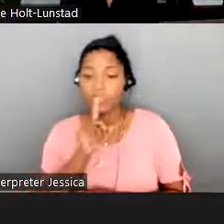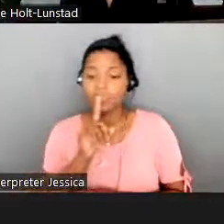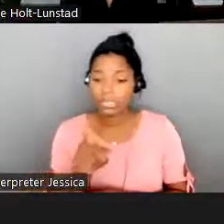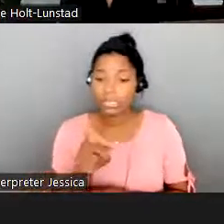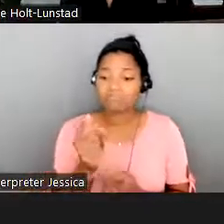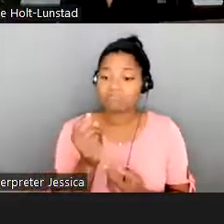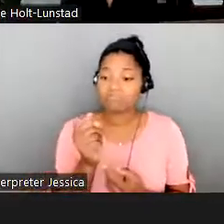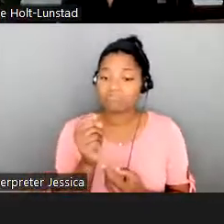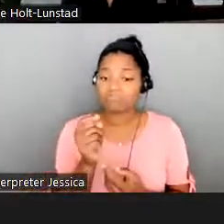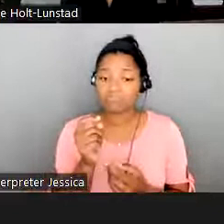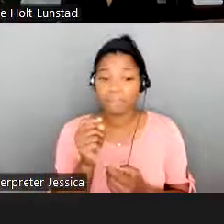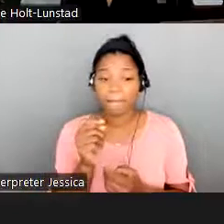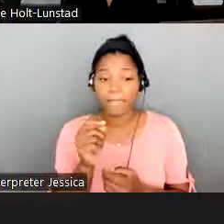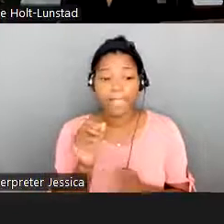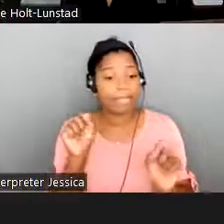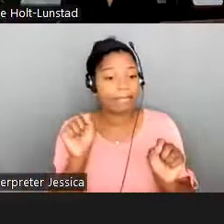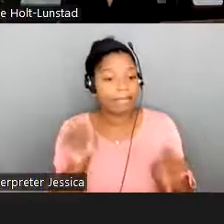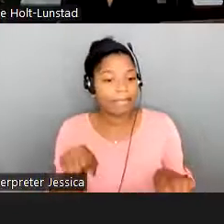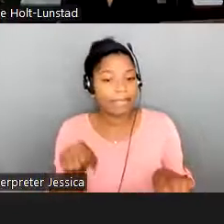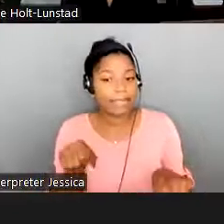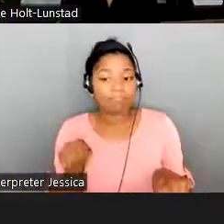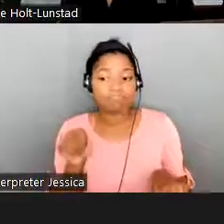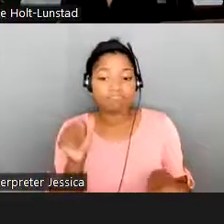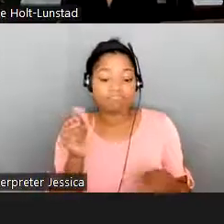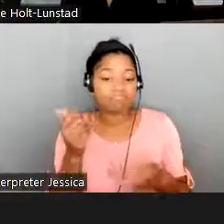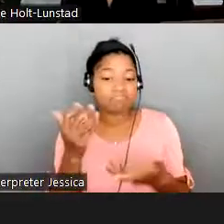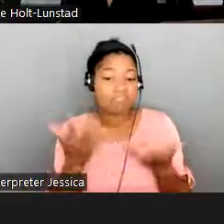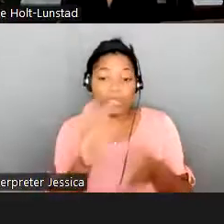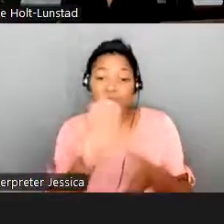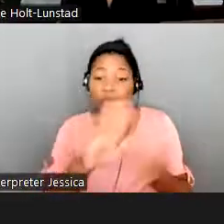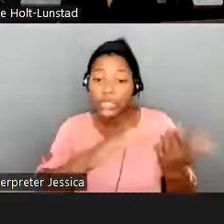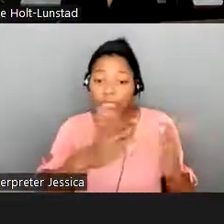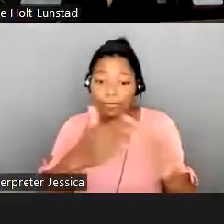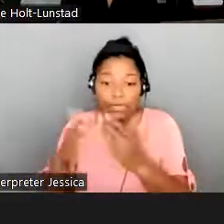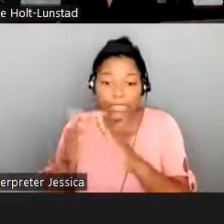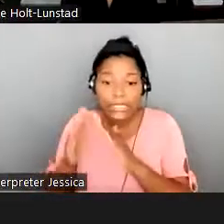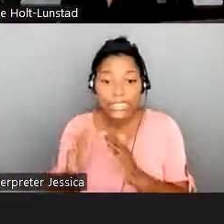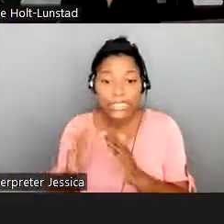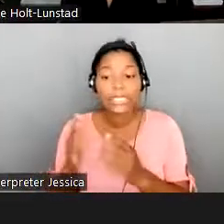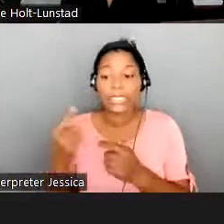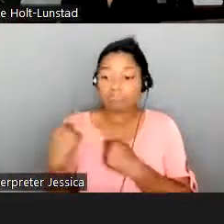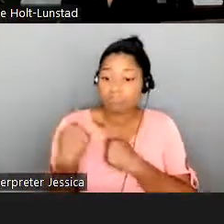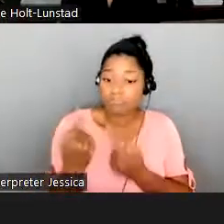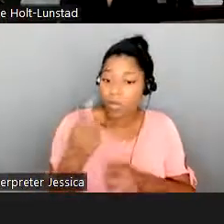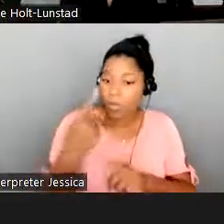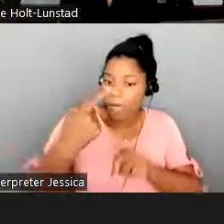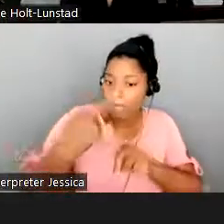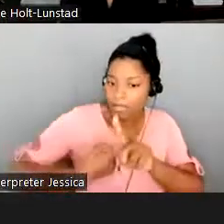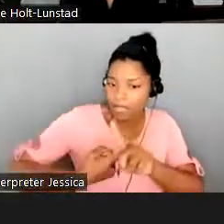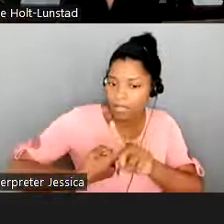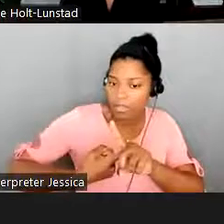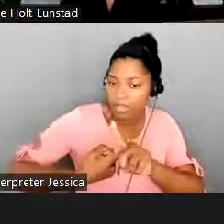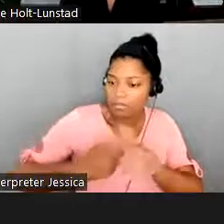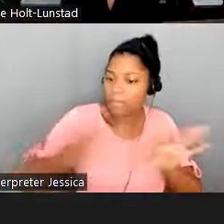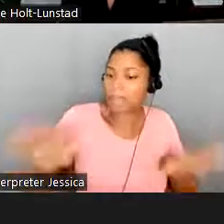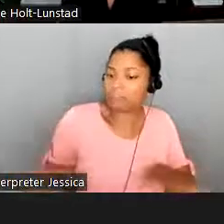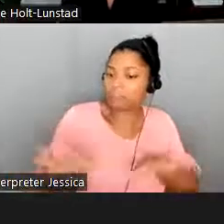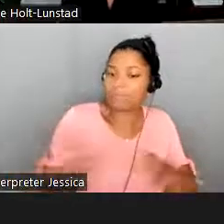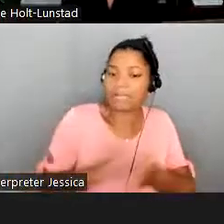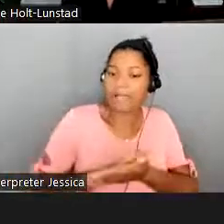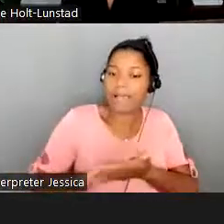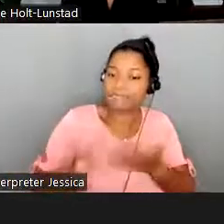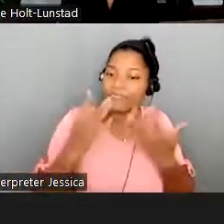participants to perform a small act of kindness in their communities over a 4-week period. Now, this work